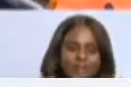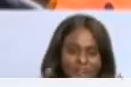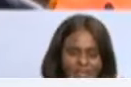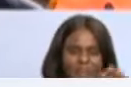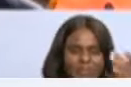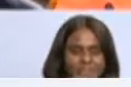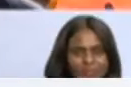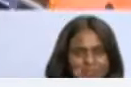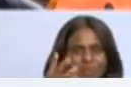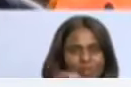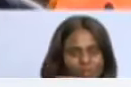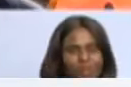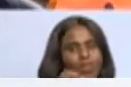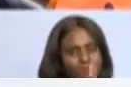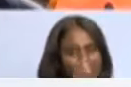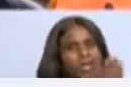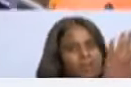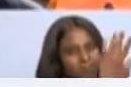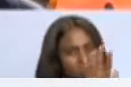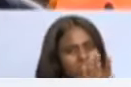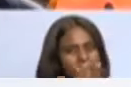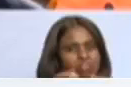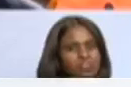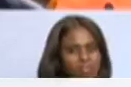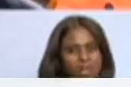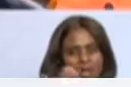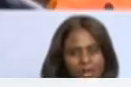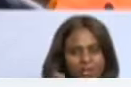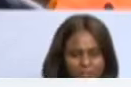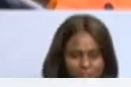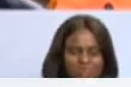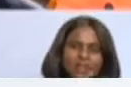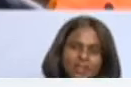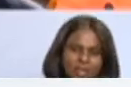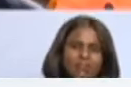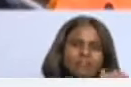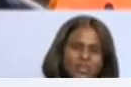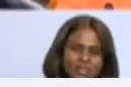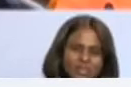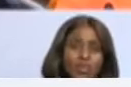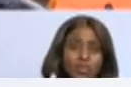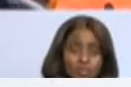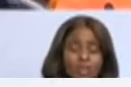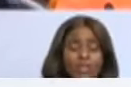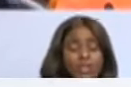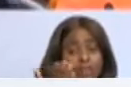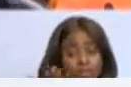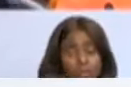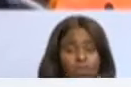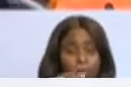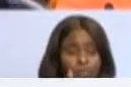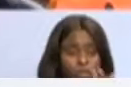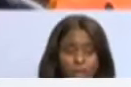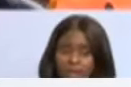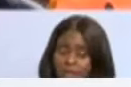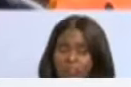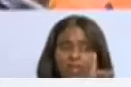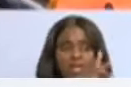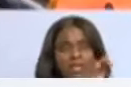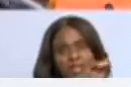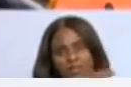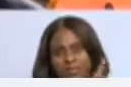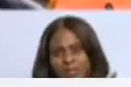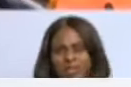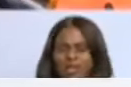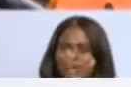has already started going up within the shortest possible time. With respect to Konkola Copper Mines, Vedanta Resources